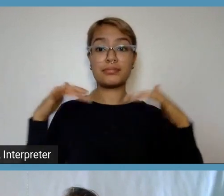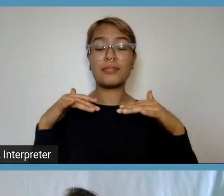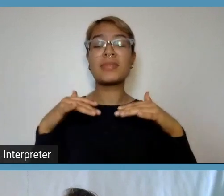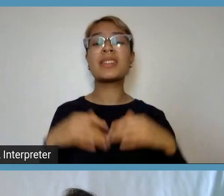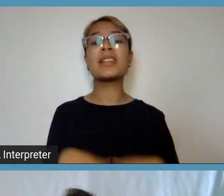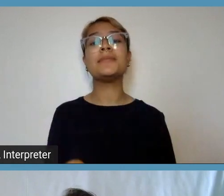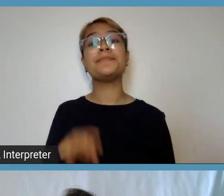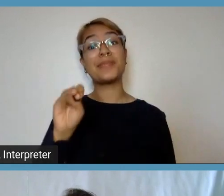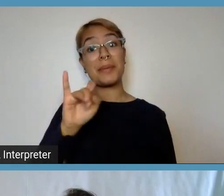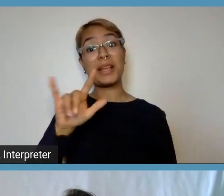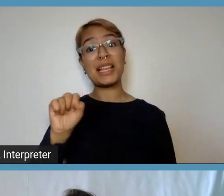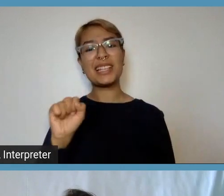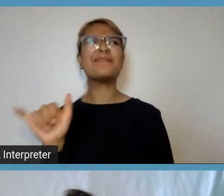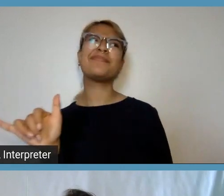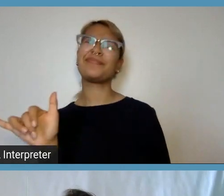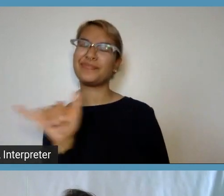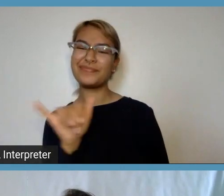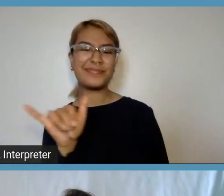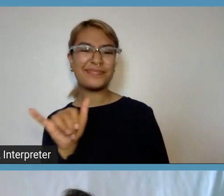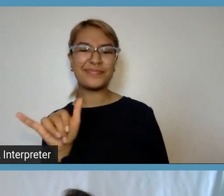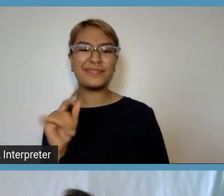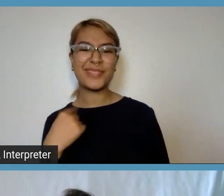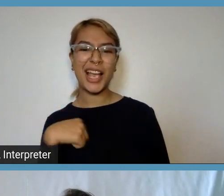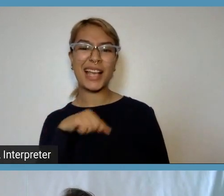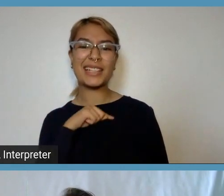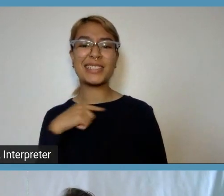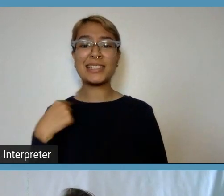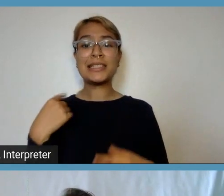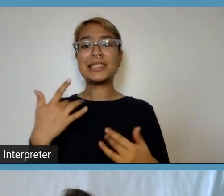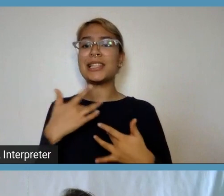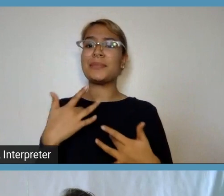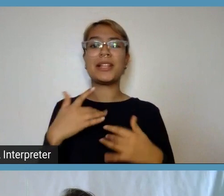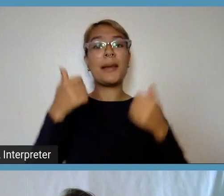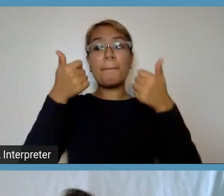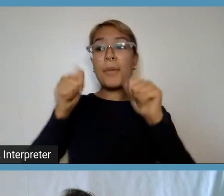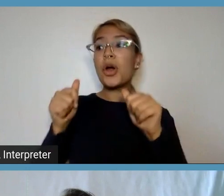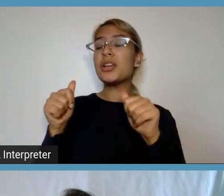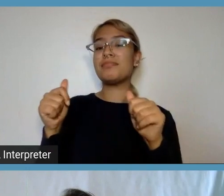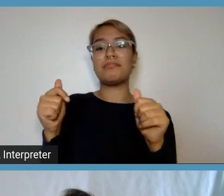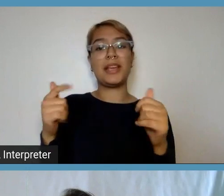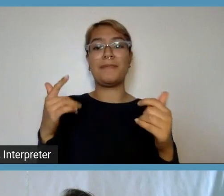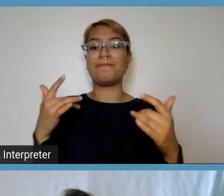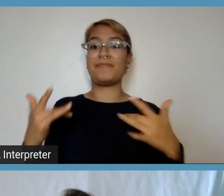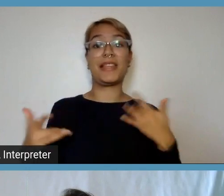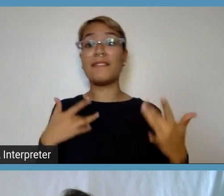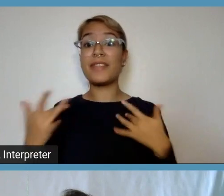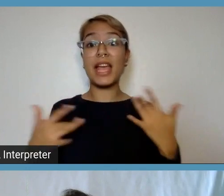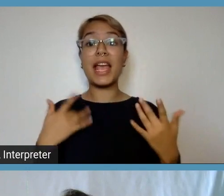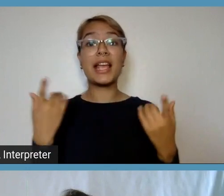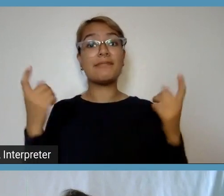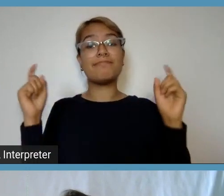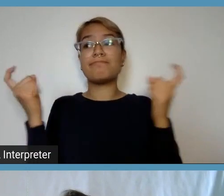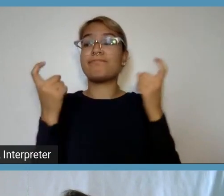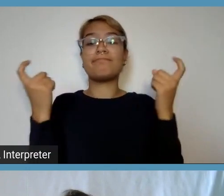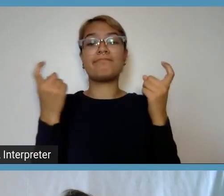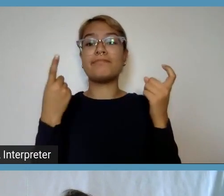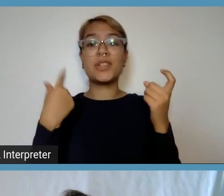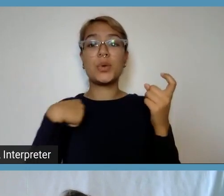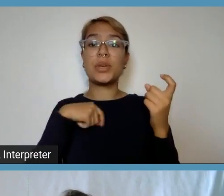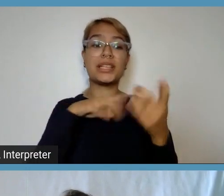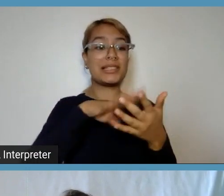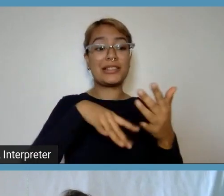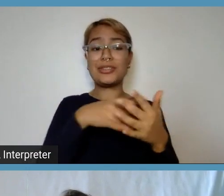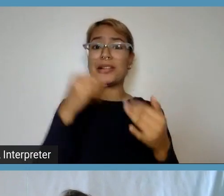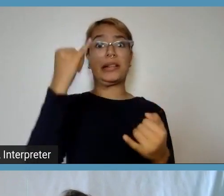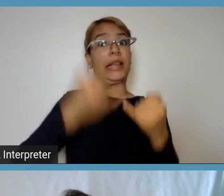Yeah, that's the same for us. Mostly, it'll be a post about an event that we are scheduling at the